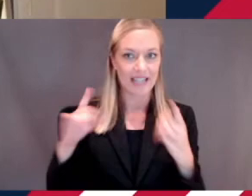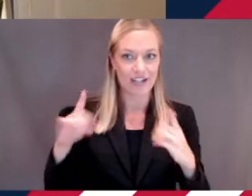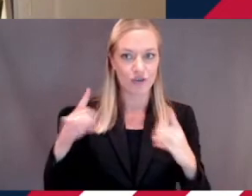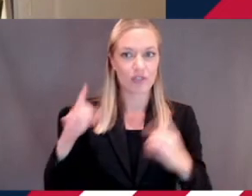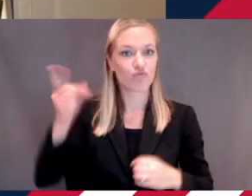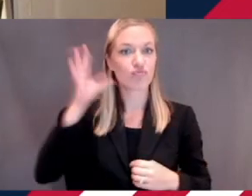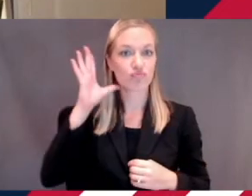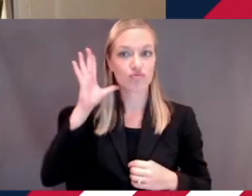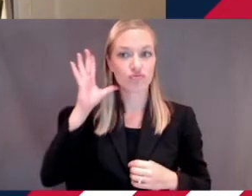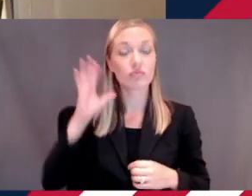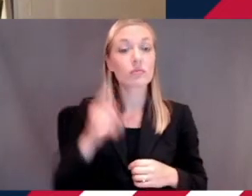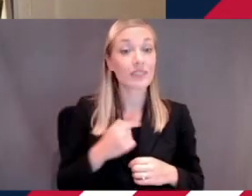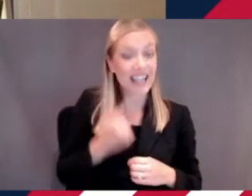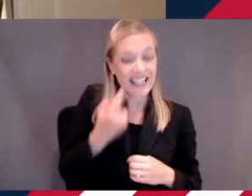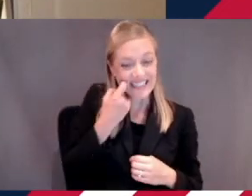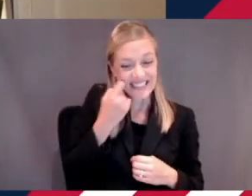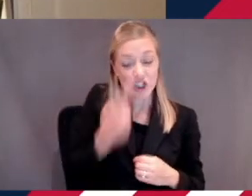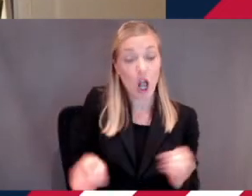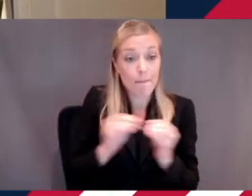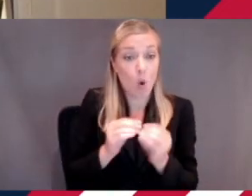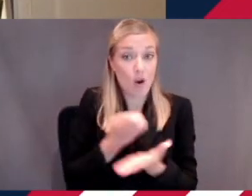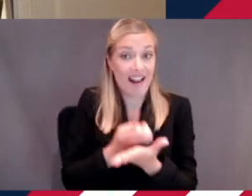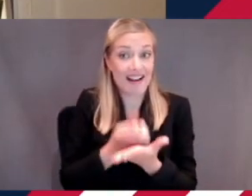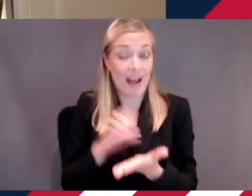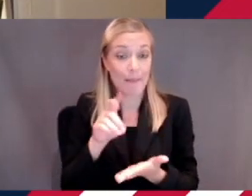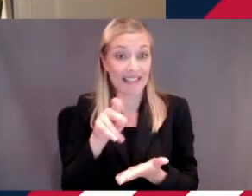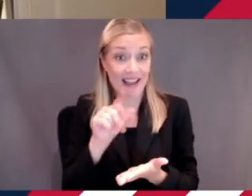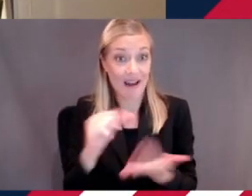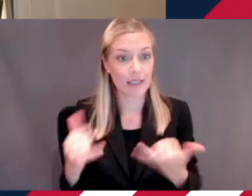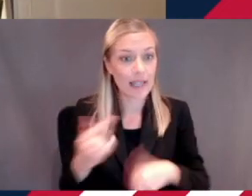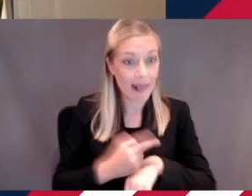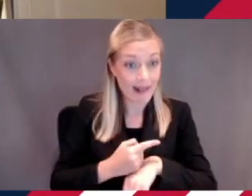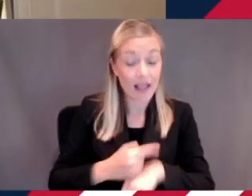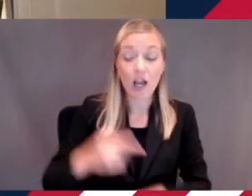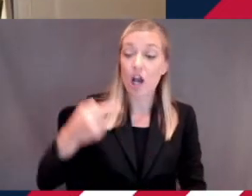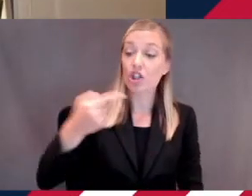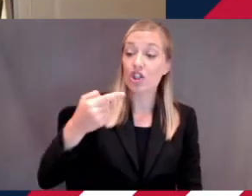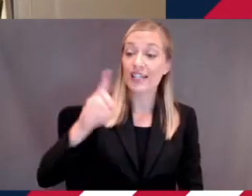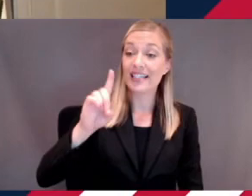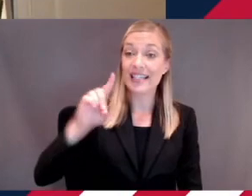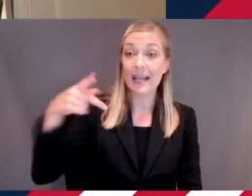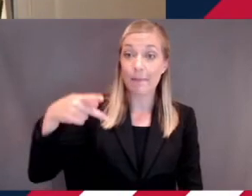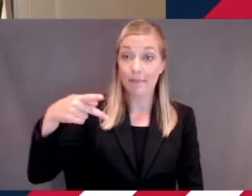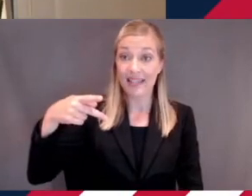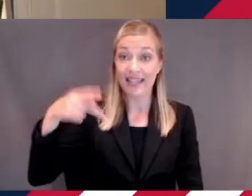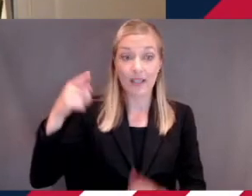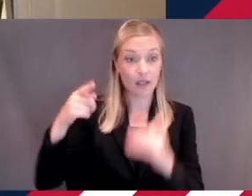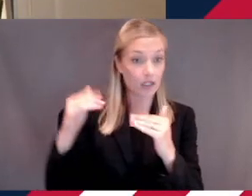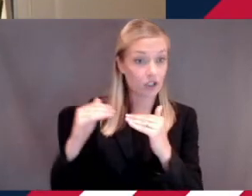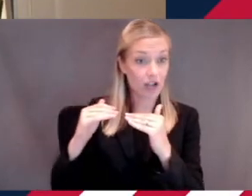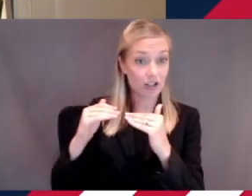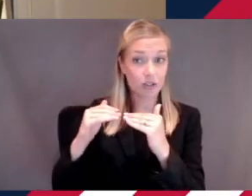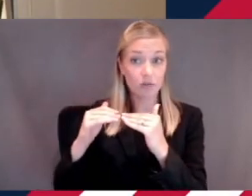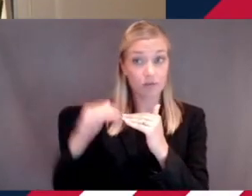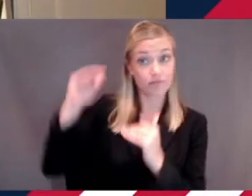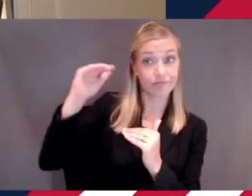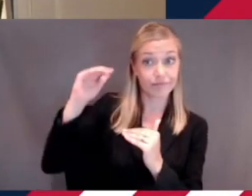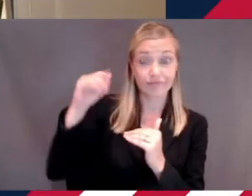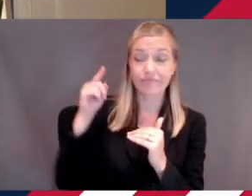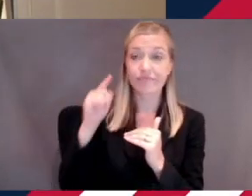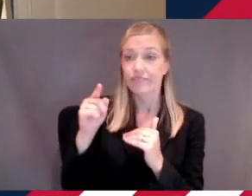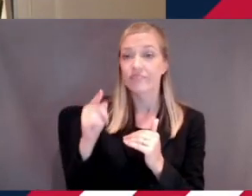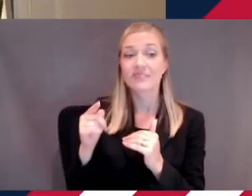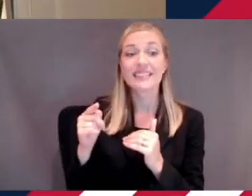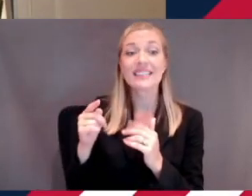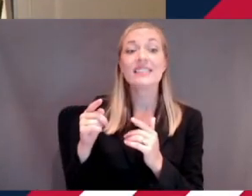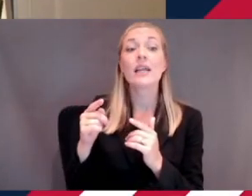The GDP contraction is the largest in history, folks. the largest in recorded history.